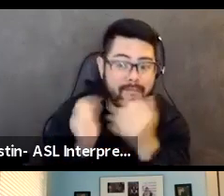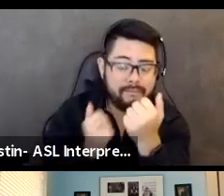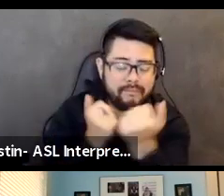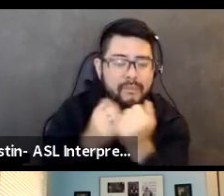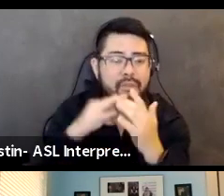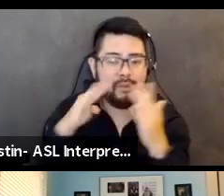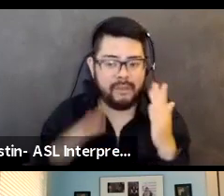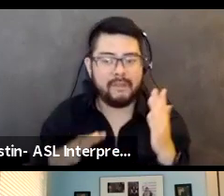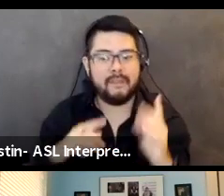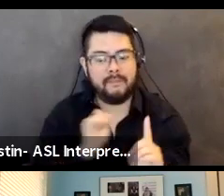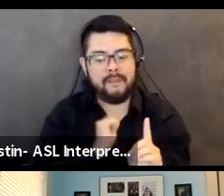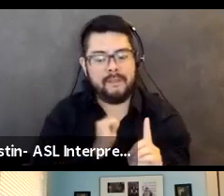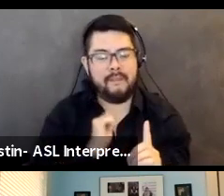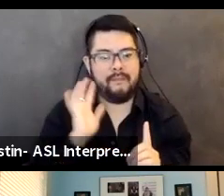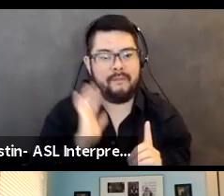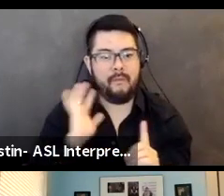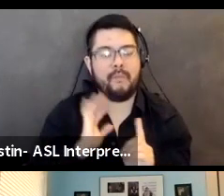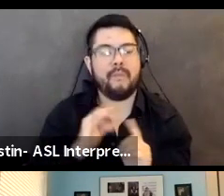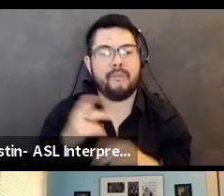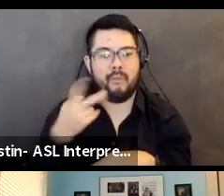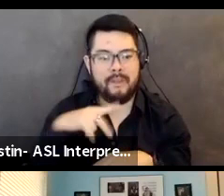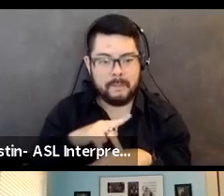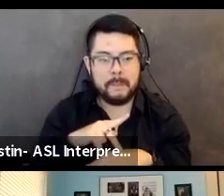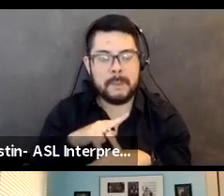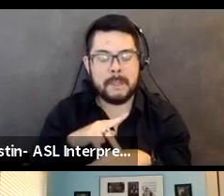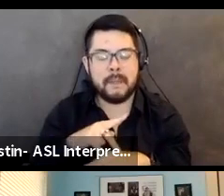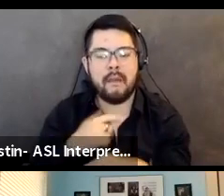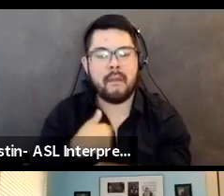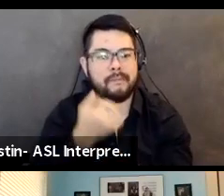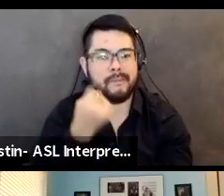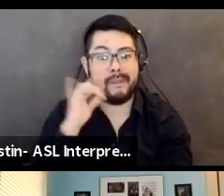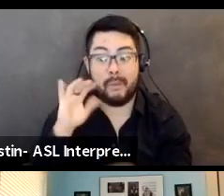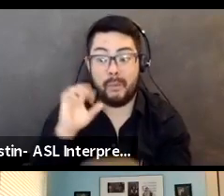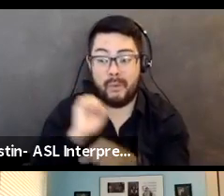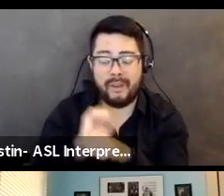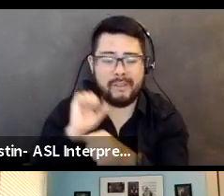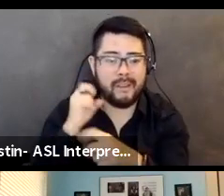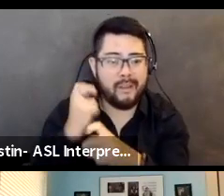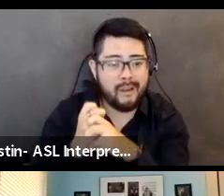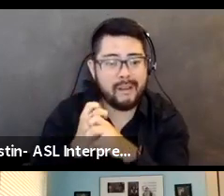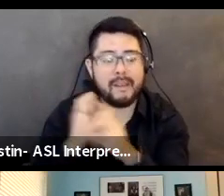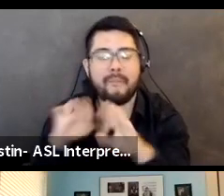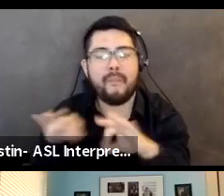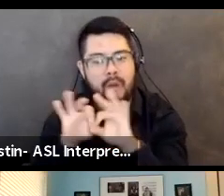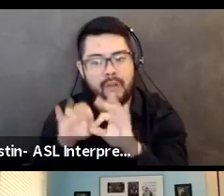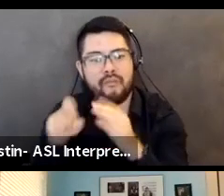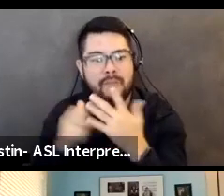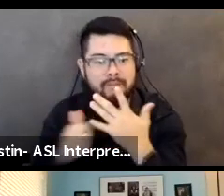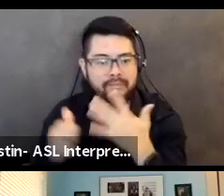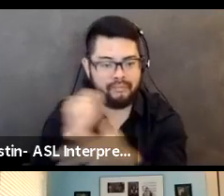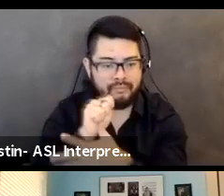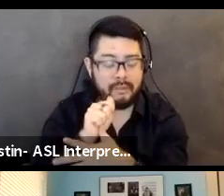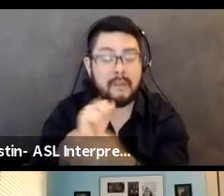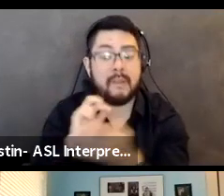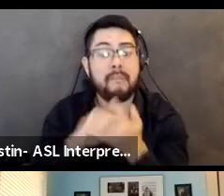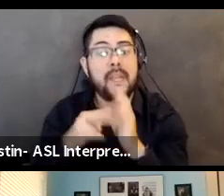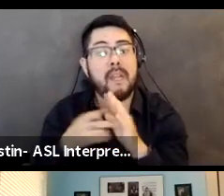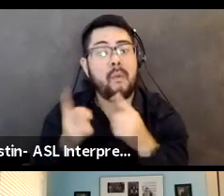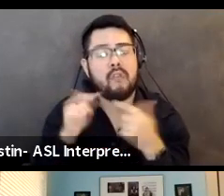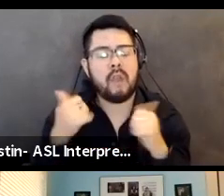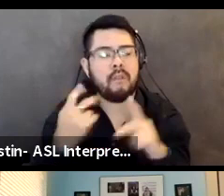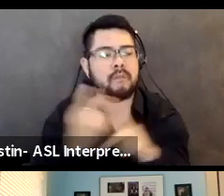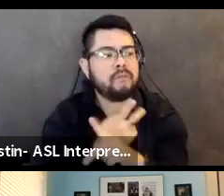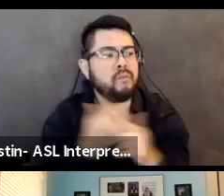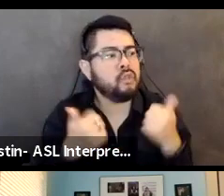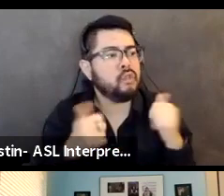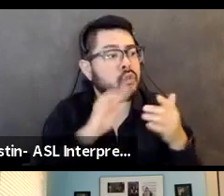former principal i know that that work is hard and important and it is prioritized so when we're talking about which schools are going to work